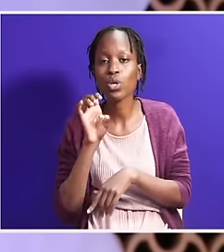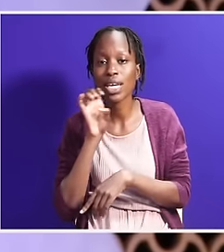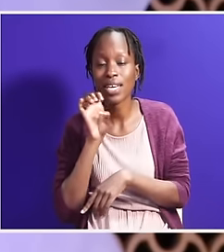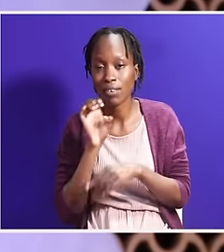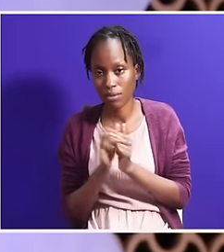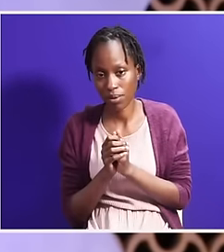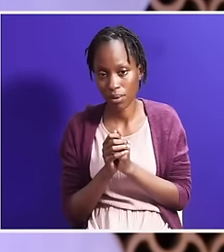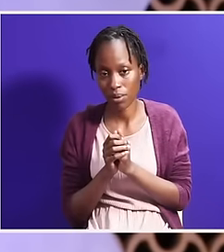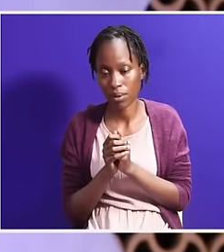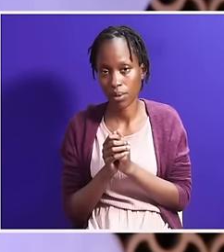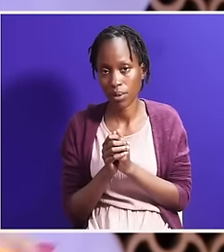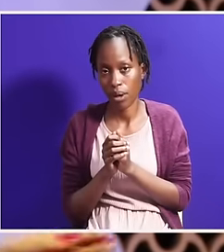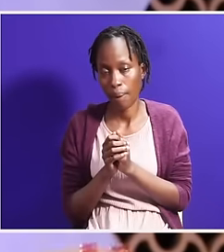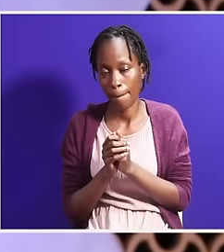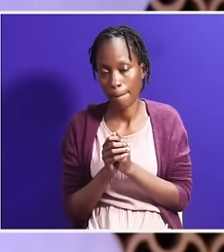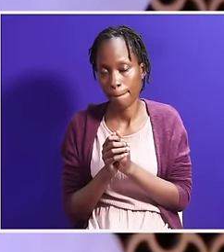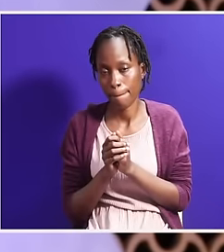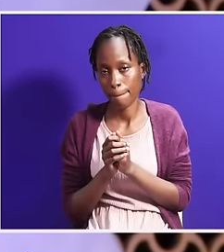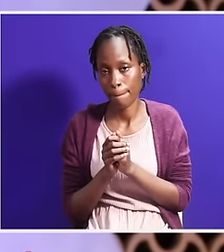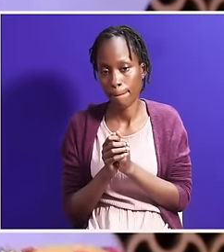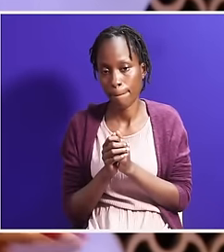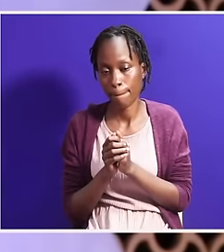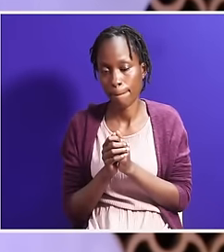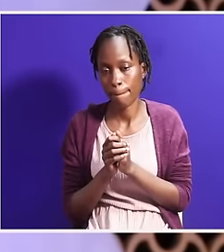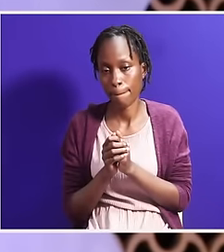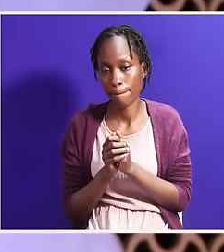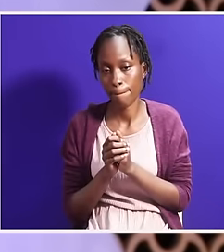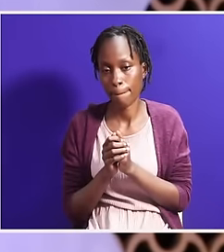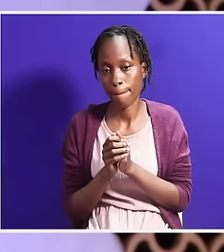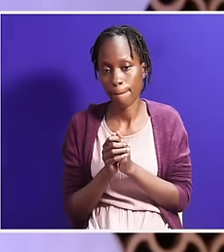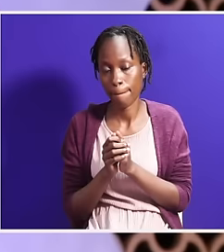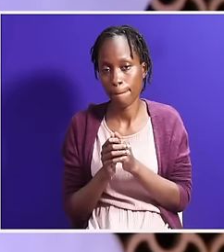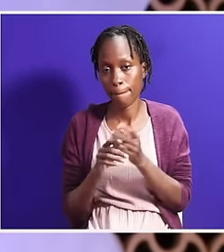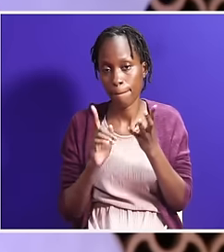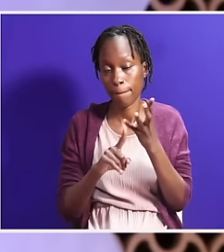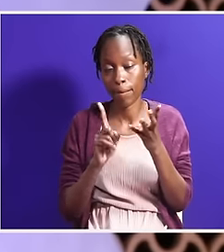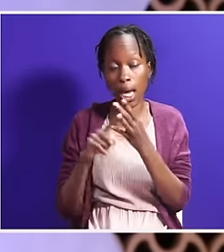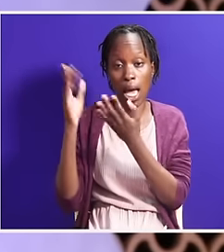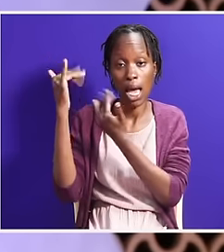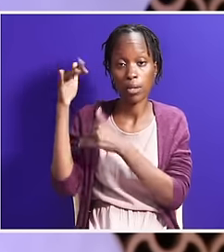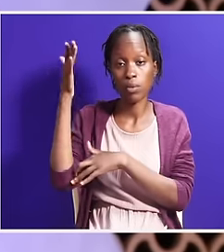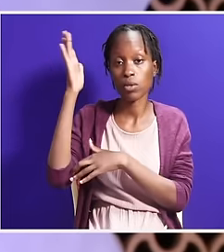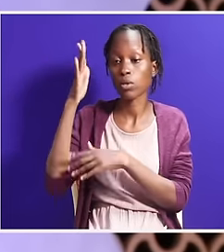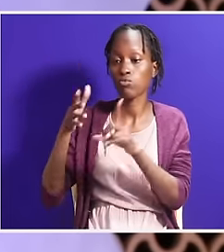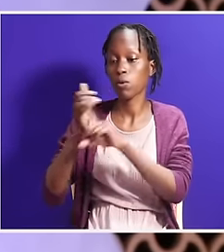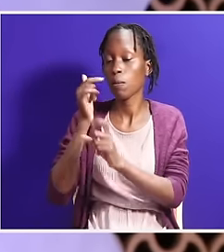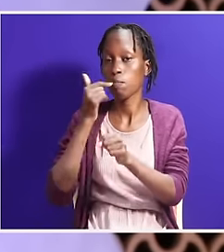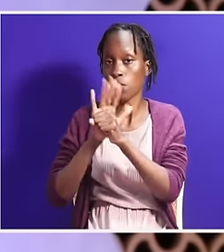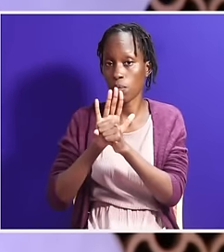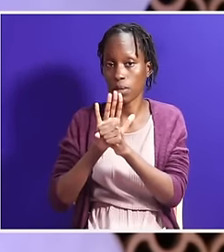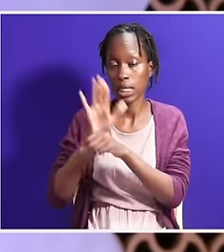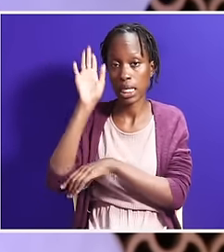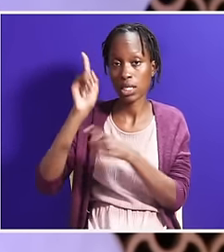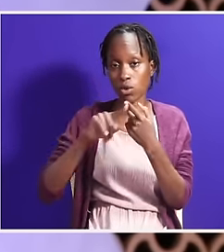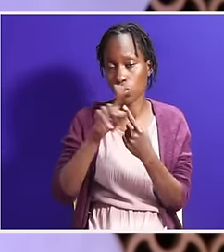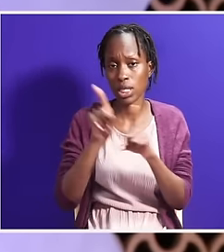He said. I know it. Last one. Expect God to keep His promises to you. Reclaim